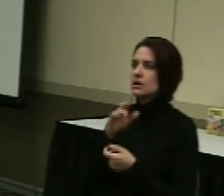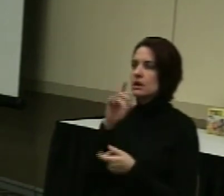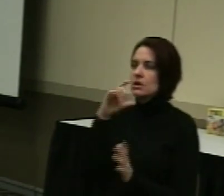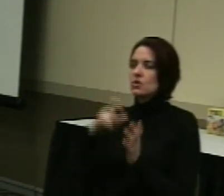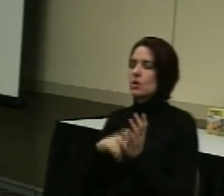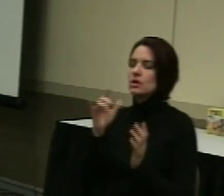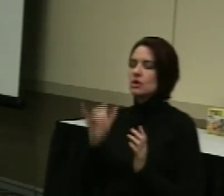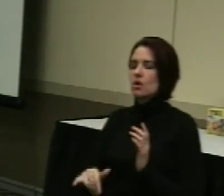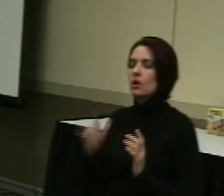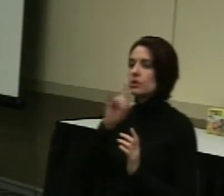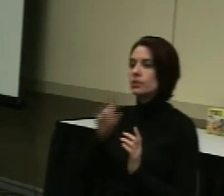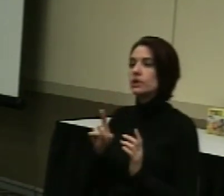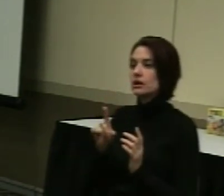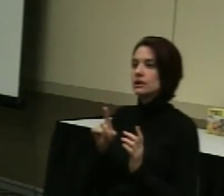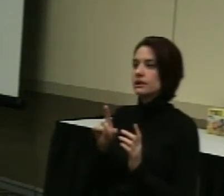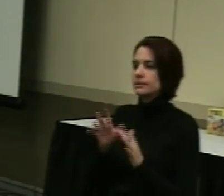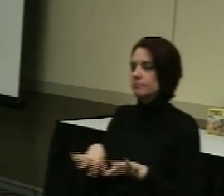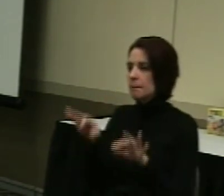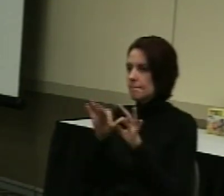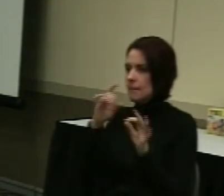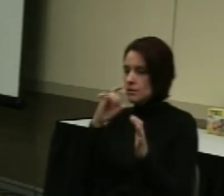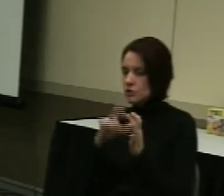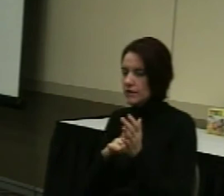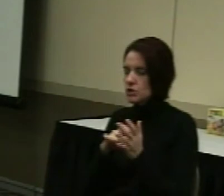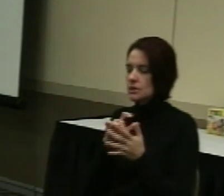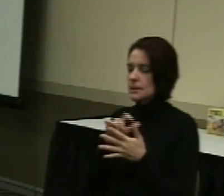your decision making very, very well.